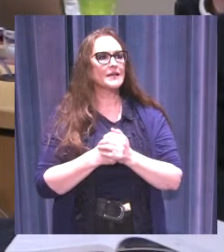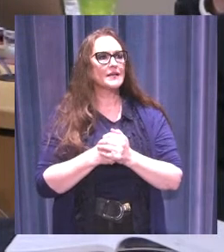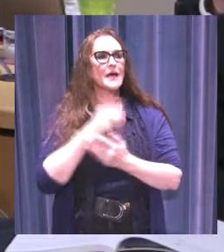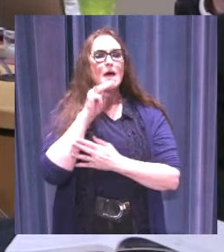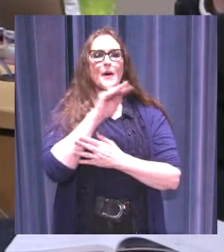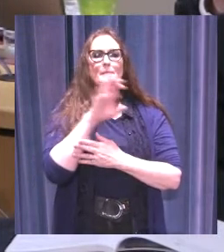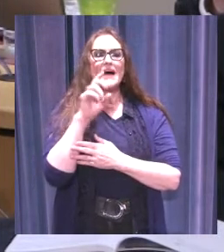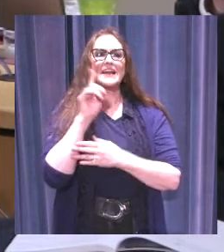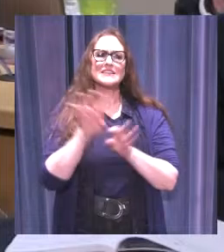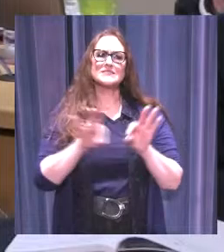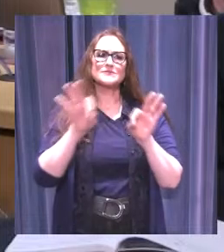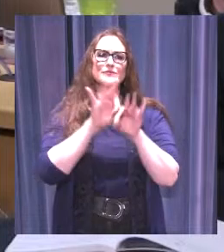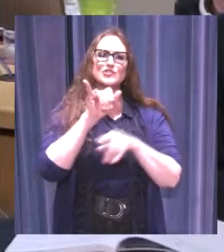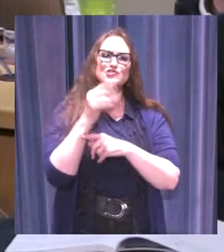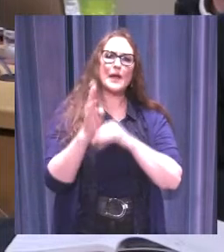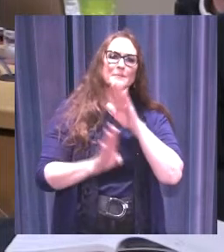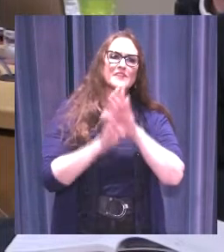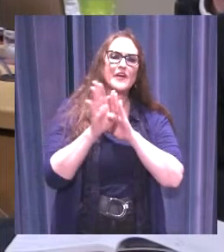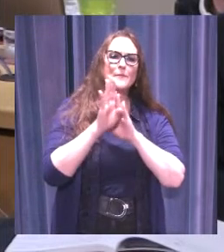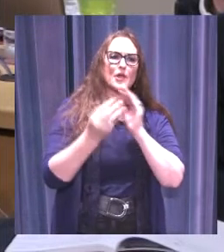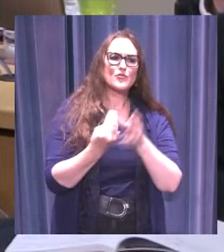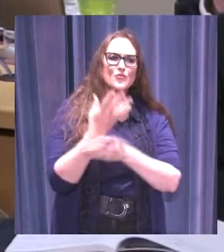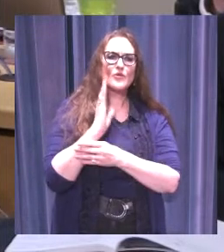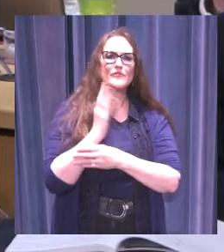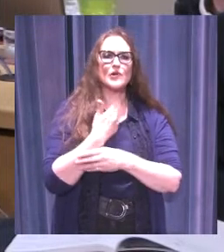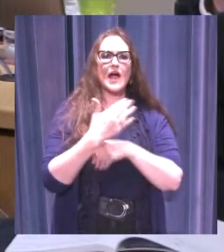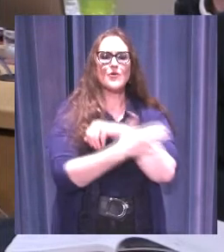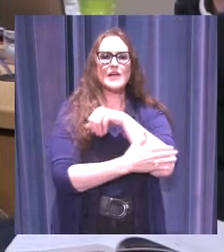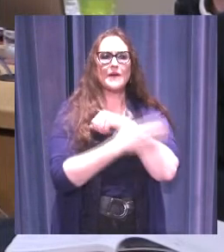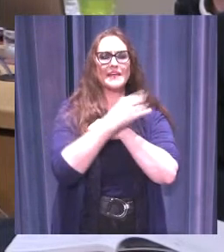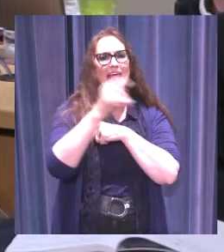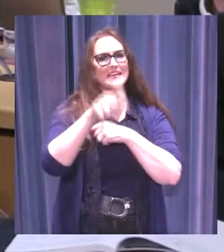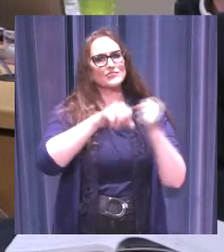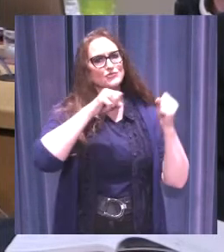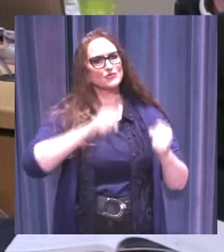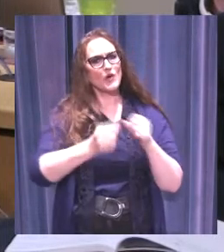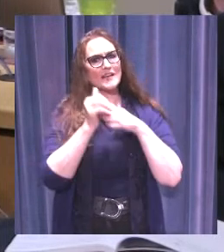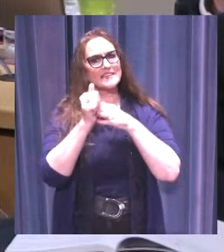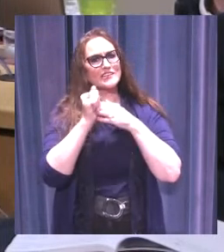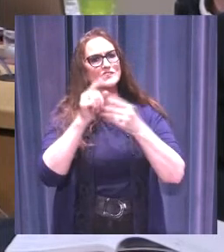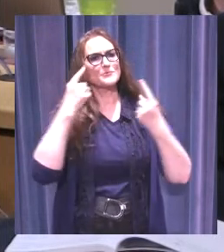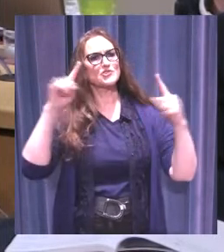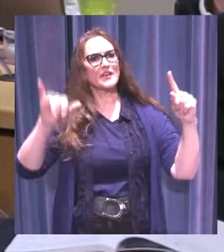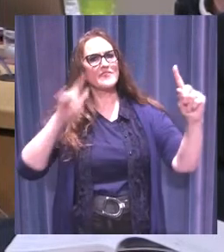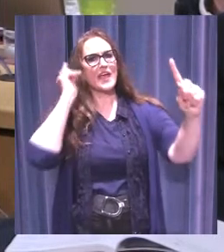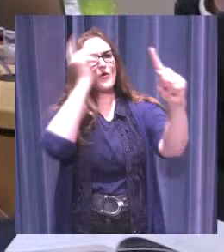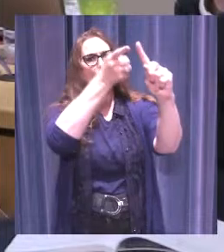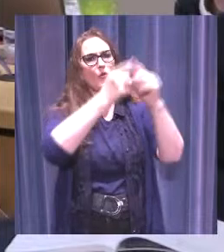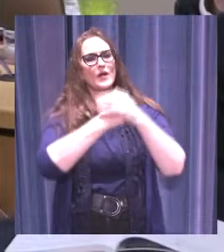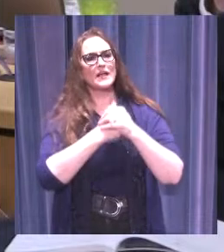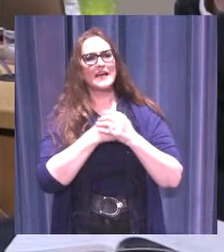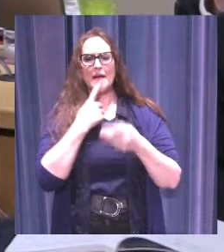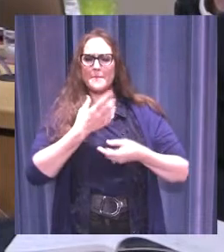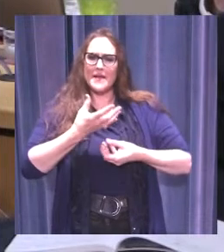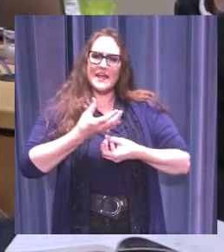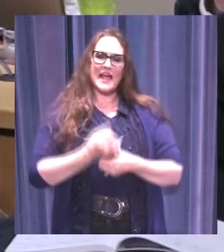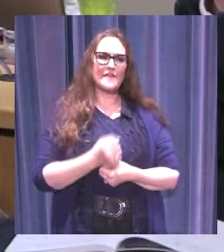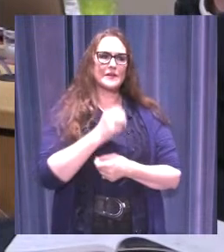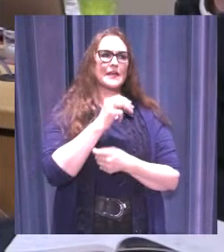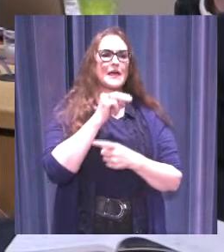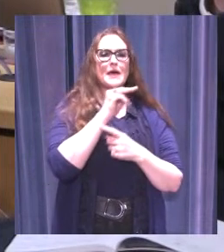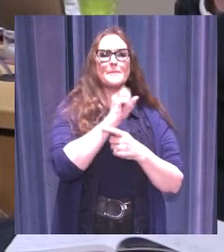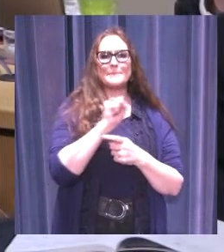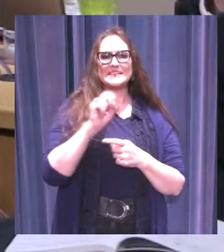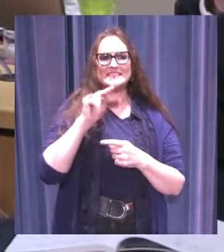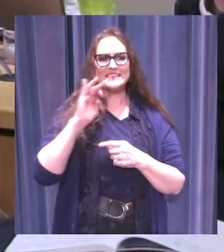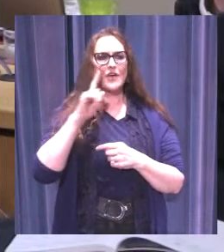is vital for job development and growth for our county and needs strong leadership to achieve this goal. I am confident Ms. Snell will deliver